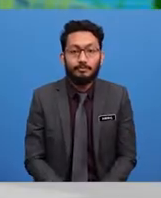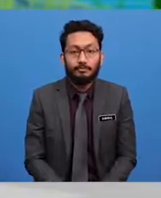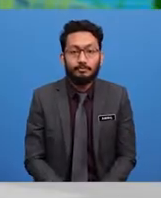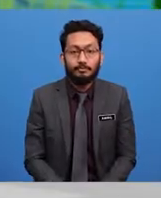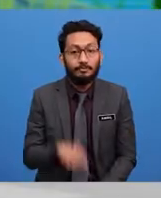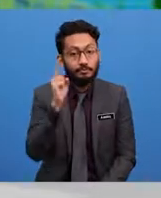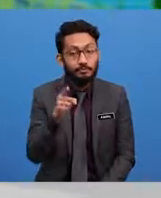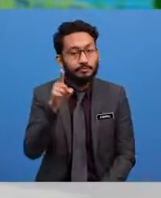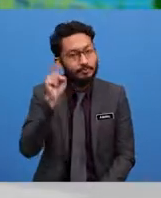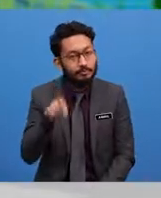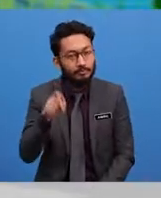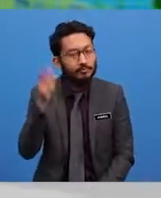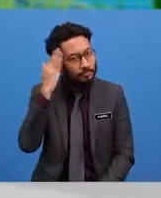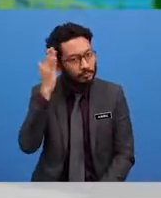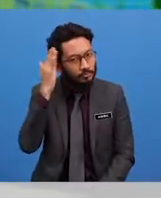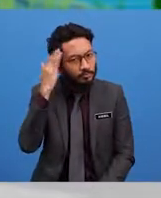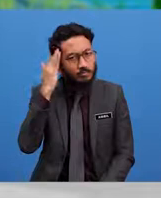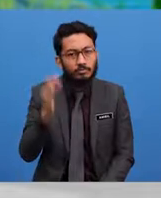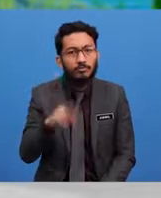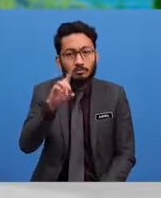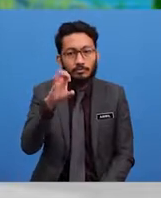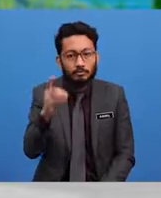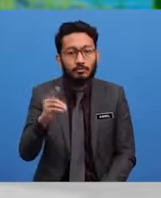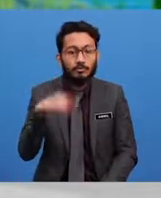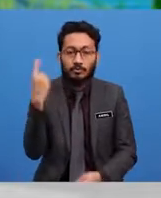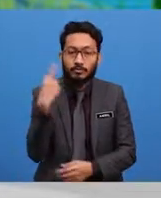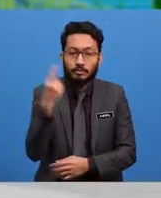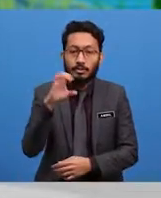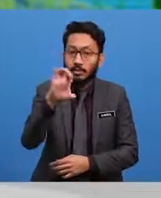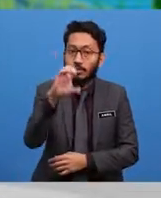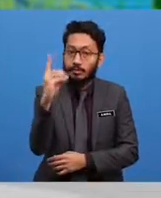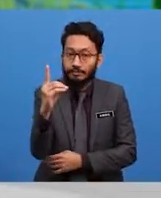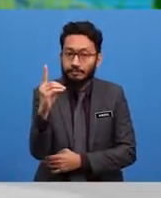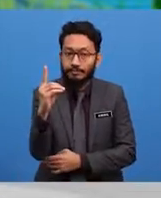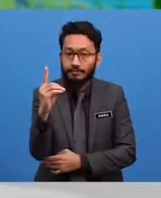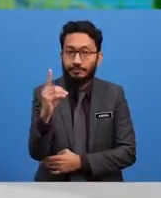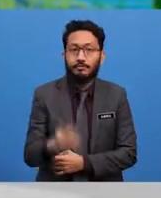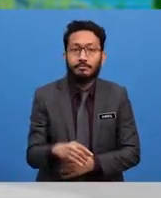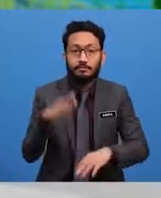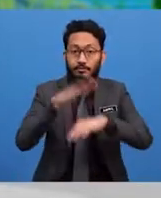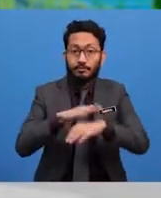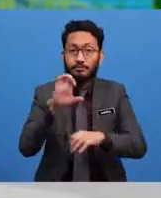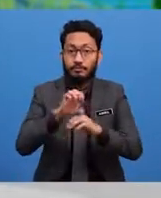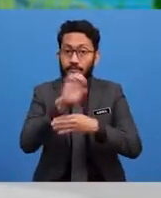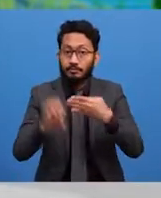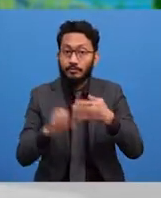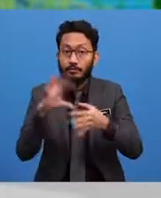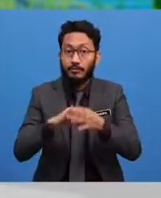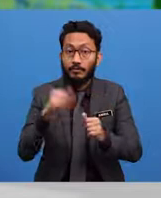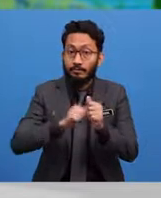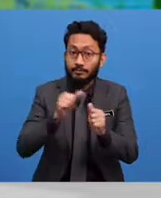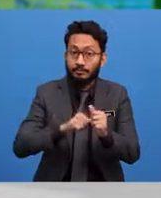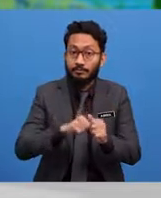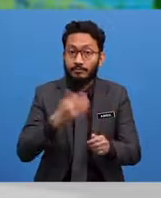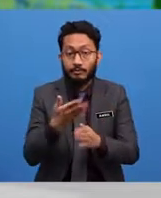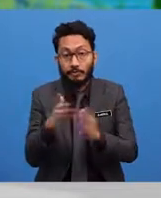You must be thinking, should I always add ed at the end of every past